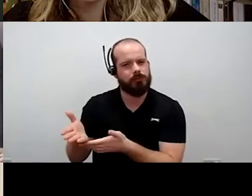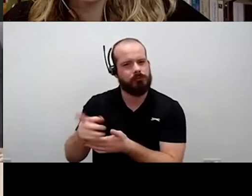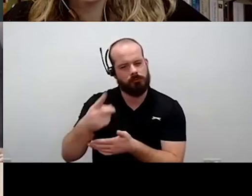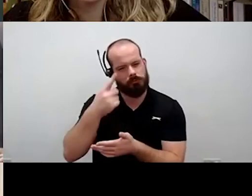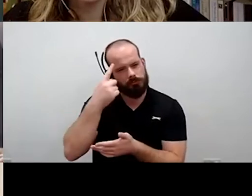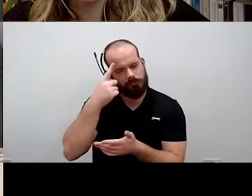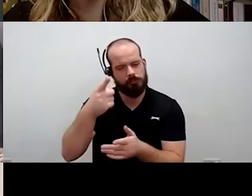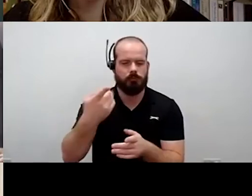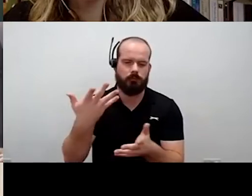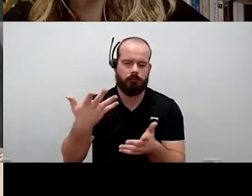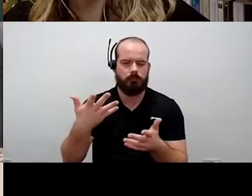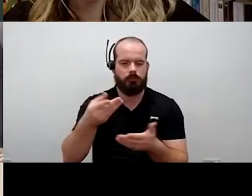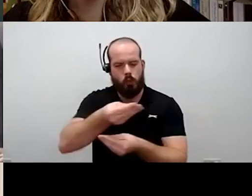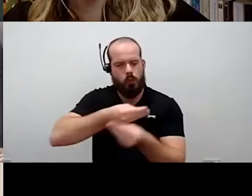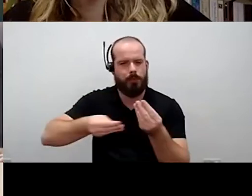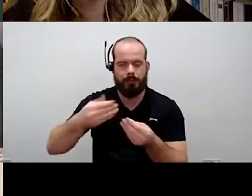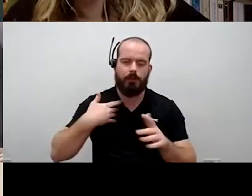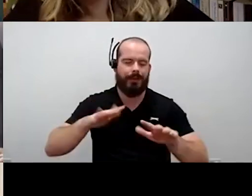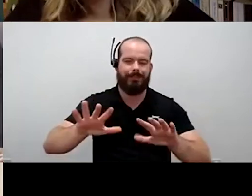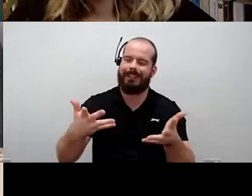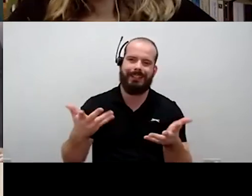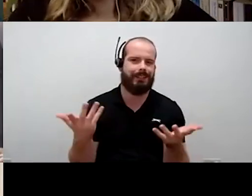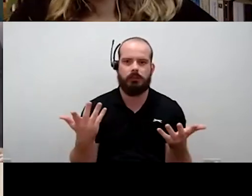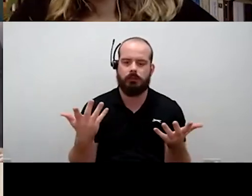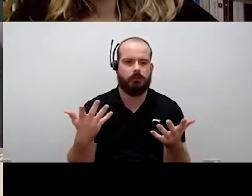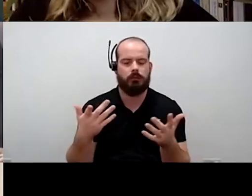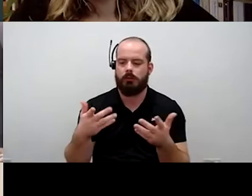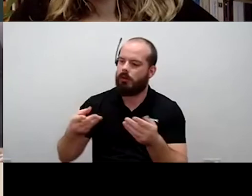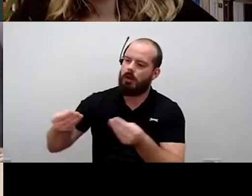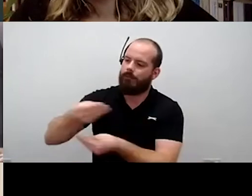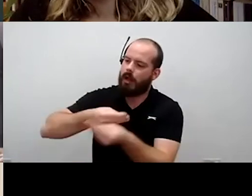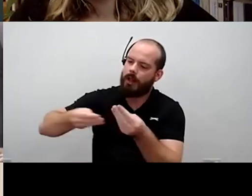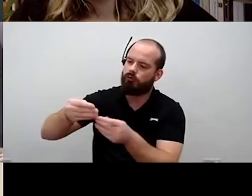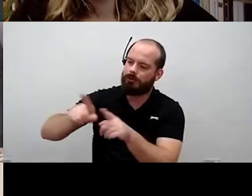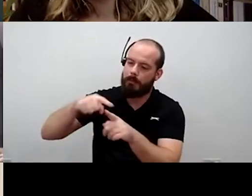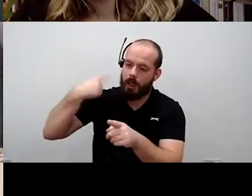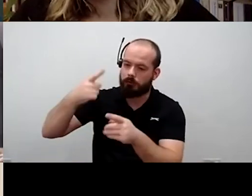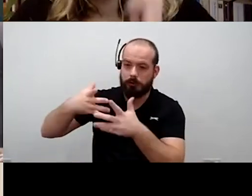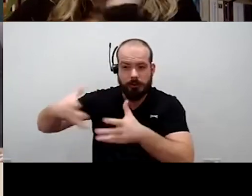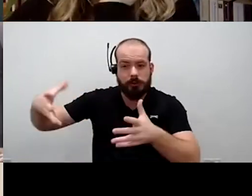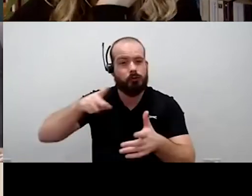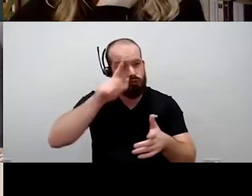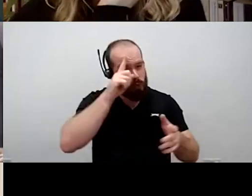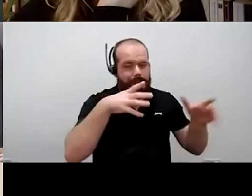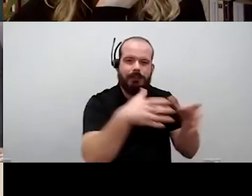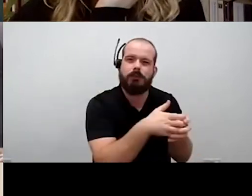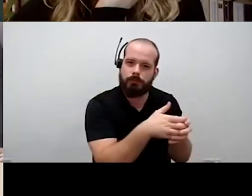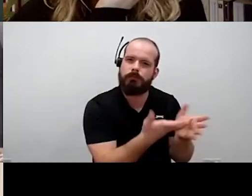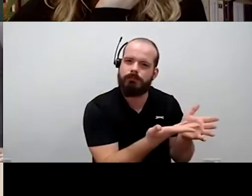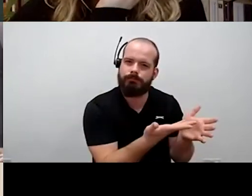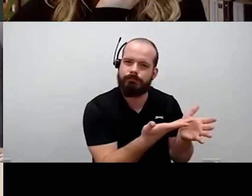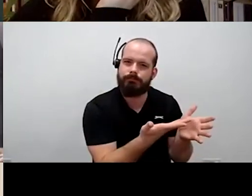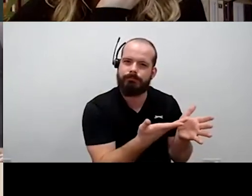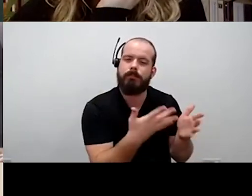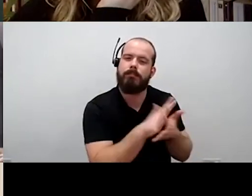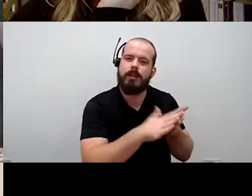don't know, we don't have a financial market as London does, and things like that. You could go through the sectors. So there could be more reason